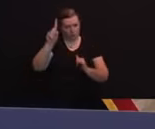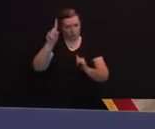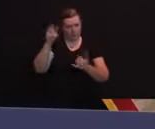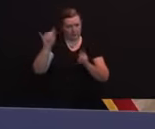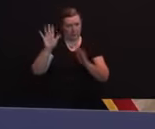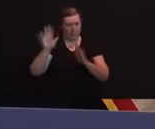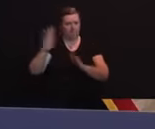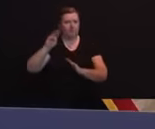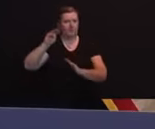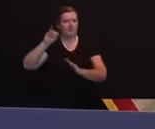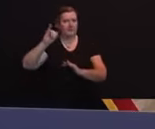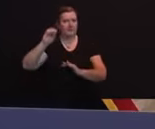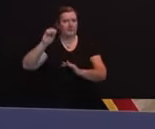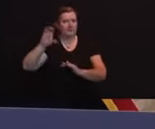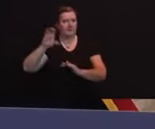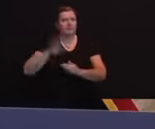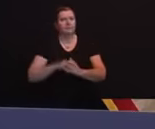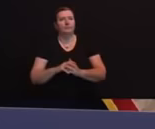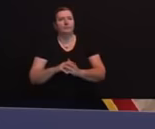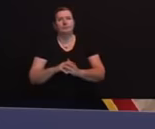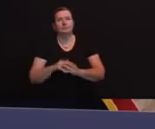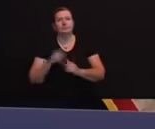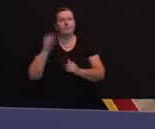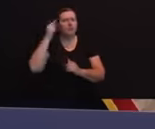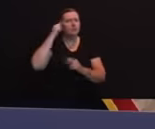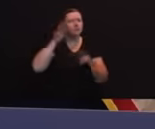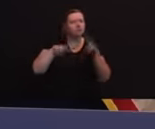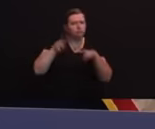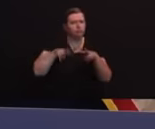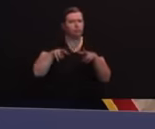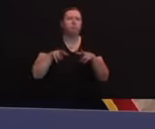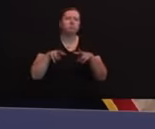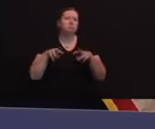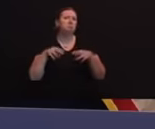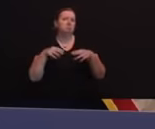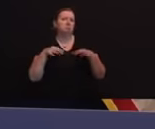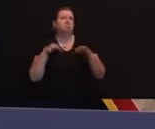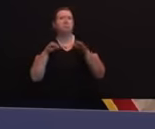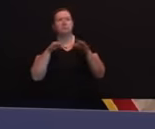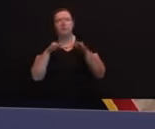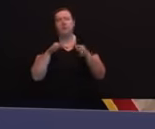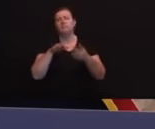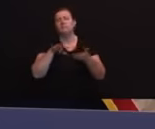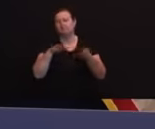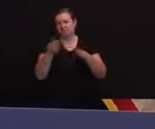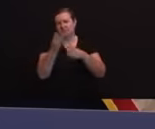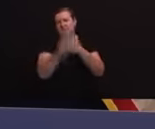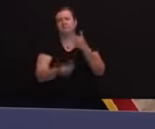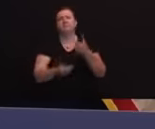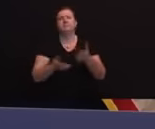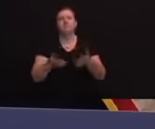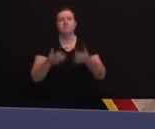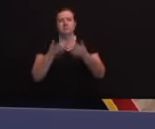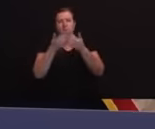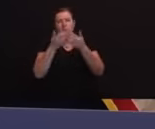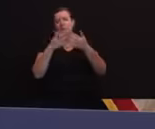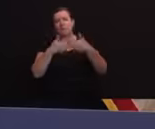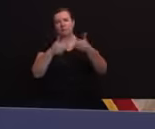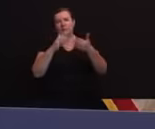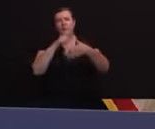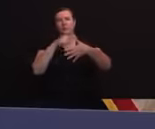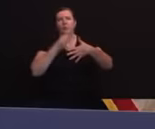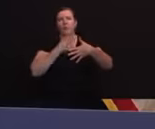The governor reviewed new cases and deaths reported. The breakdown by race and ethnicity is white 54.1,